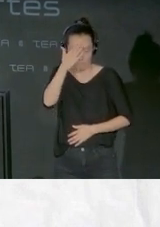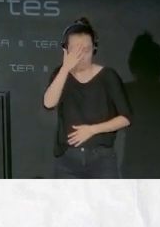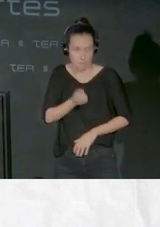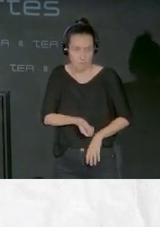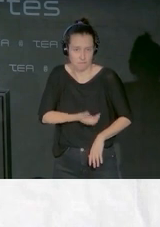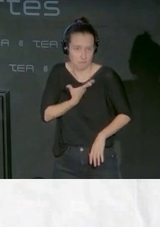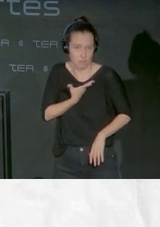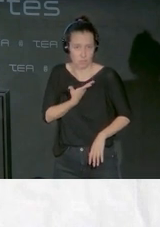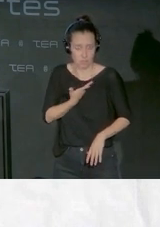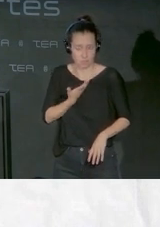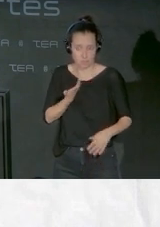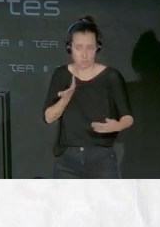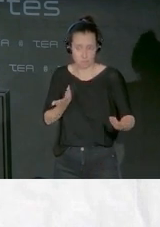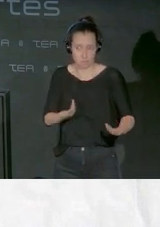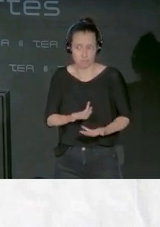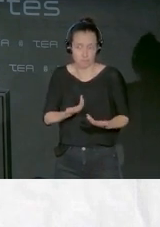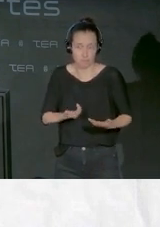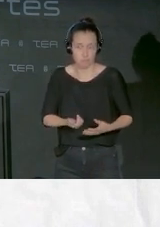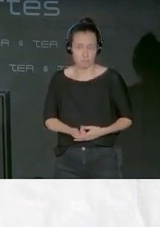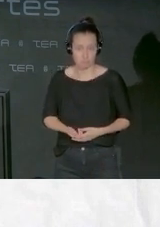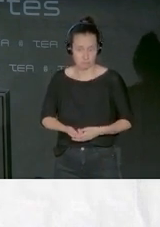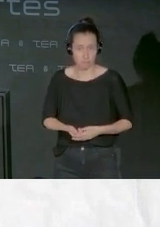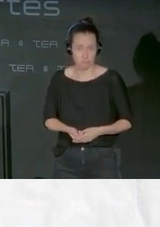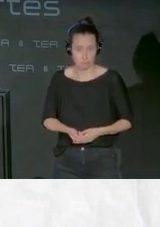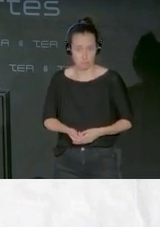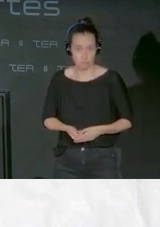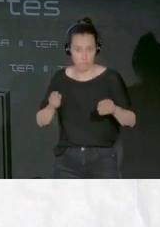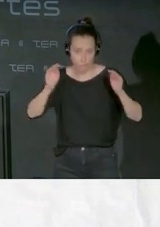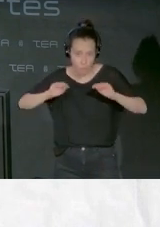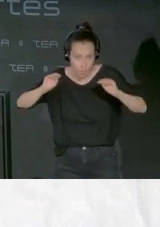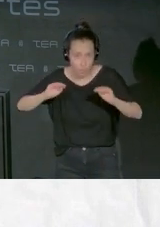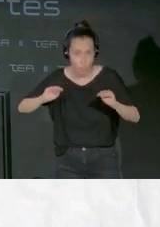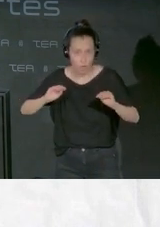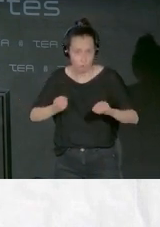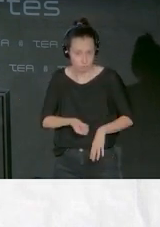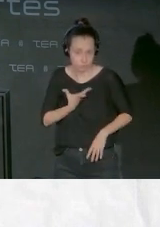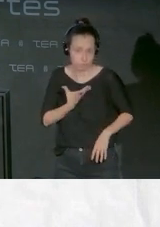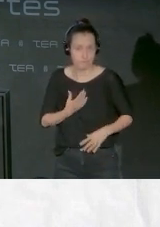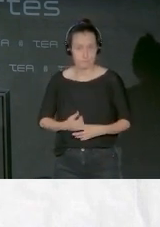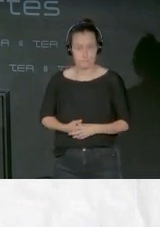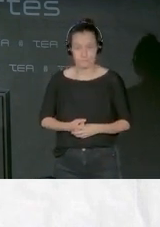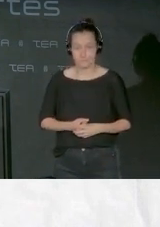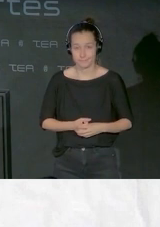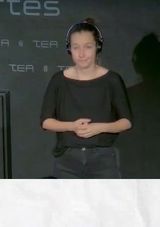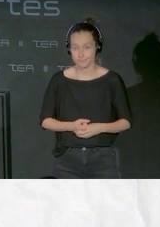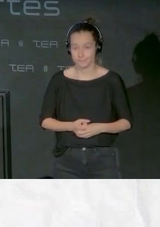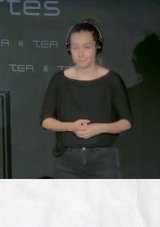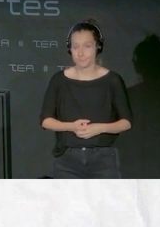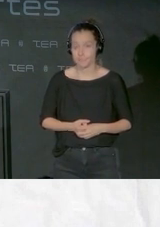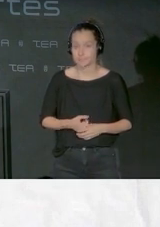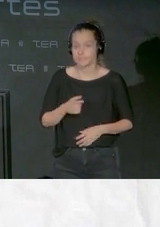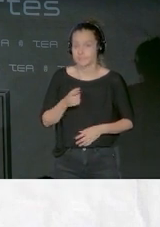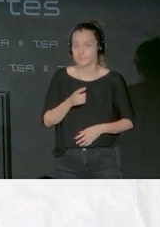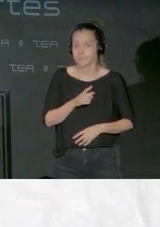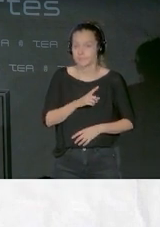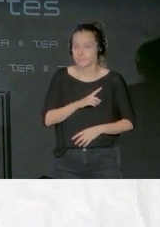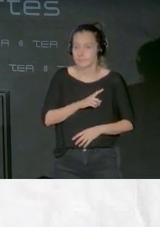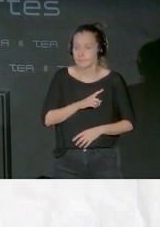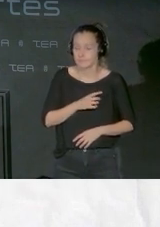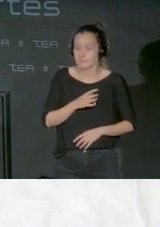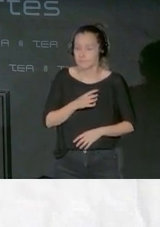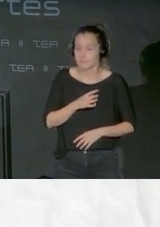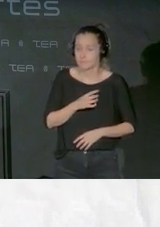was generally that the amount of provision was relatively good from both the public sector and the private